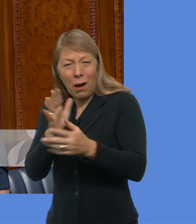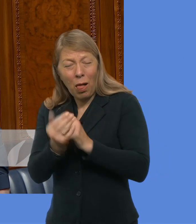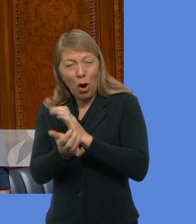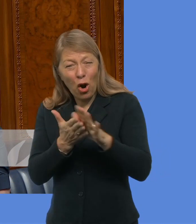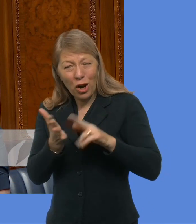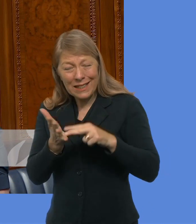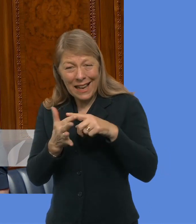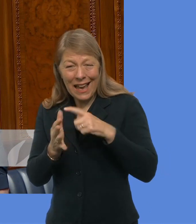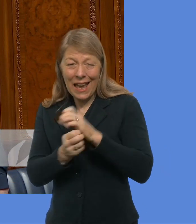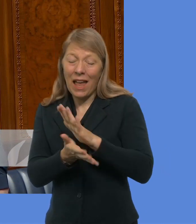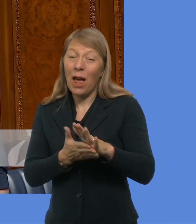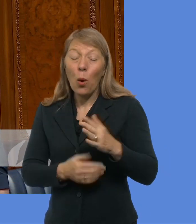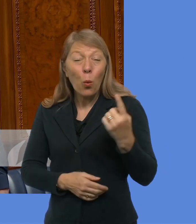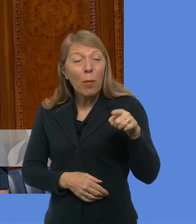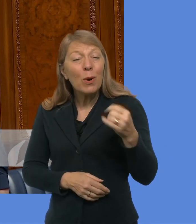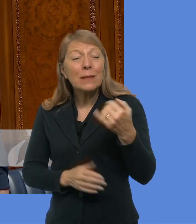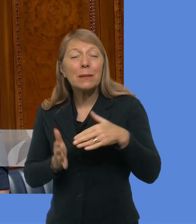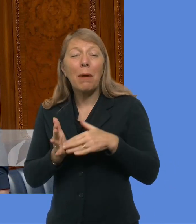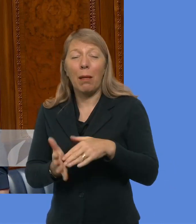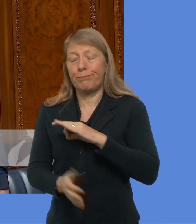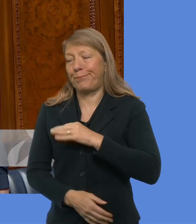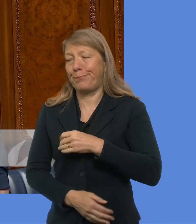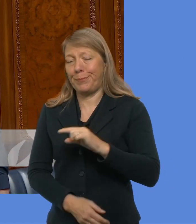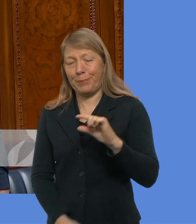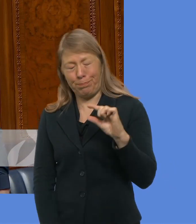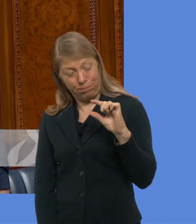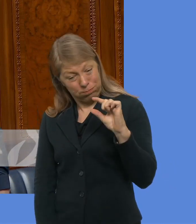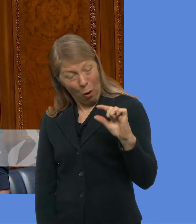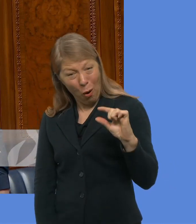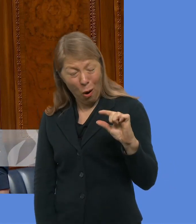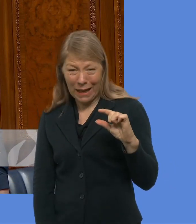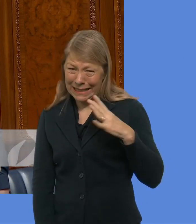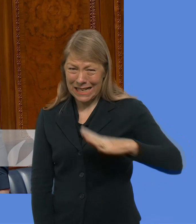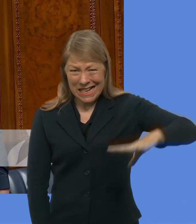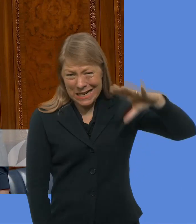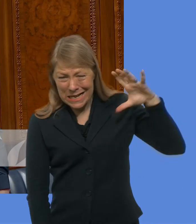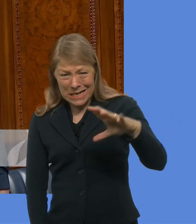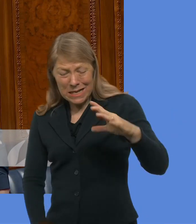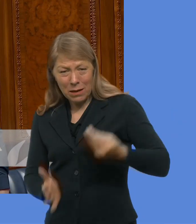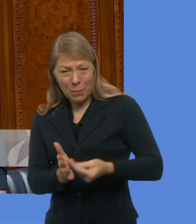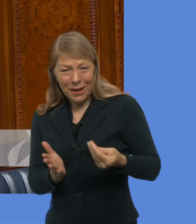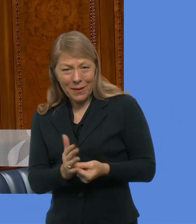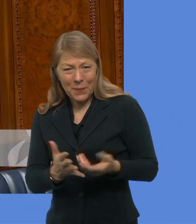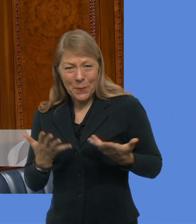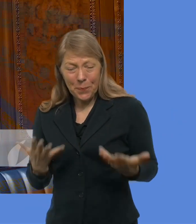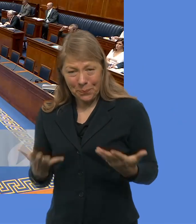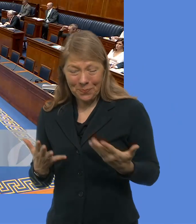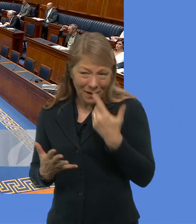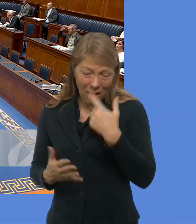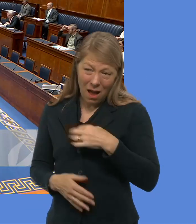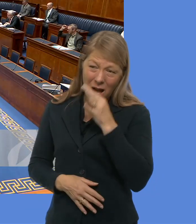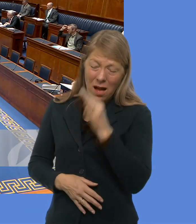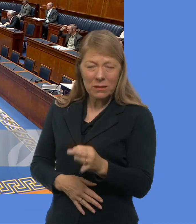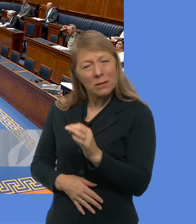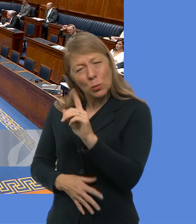or the Executive to save the loch, including acquisition of the loch, establishing an EPA beyond the 1.6 million figure that you